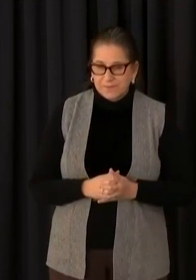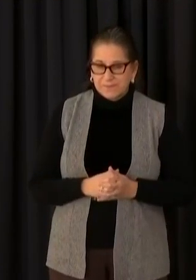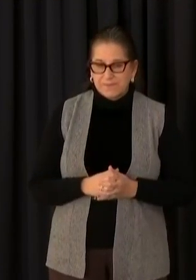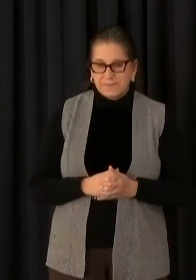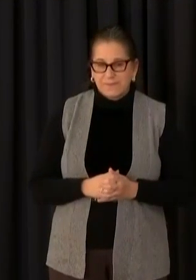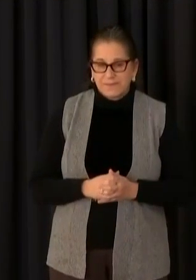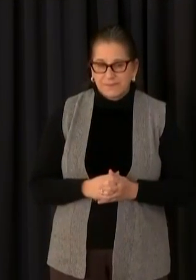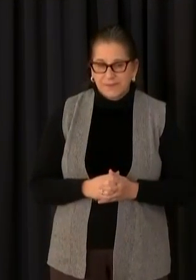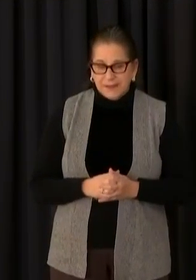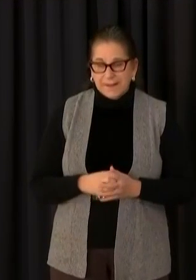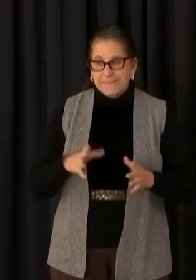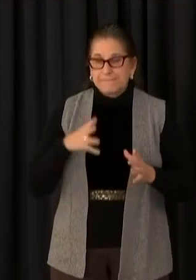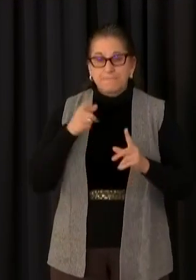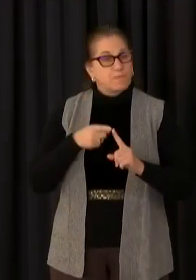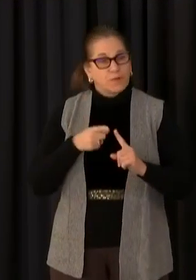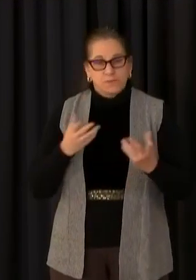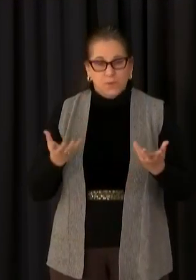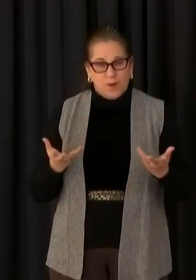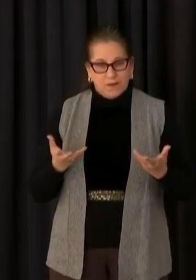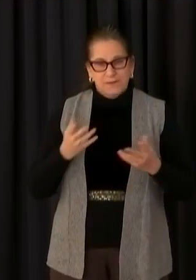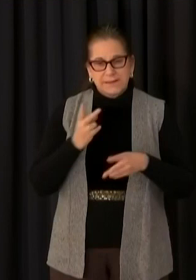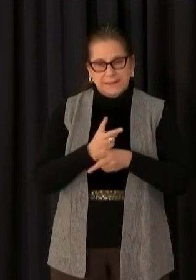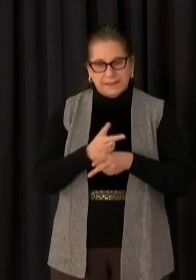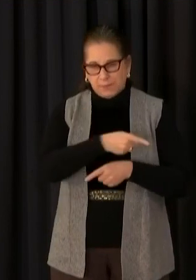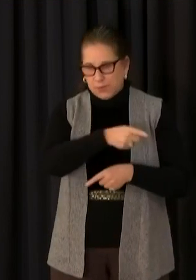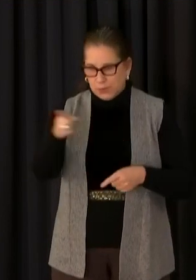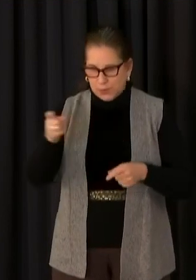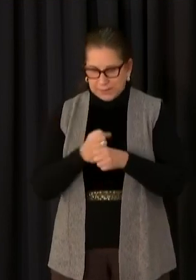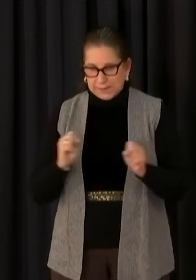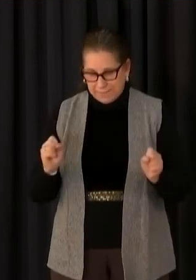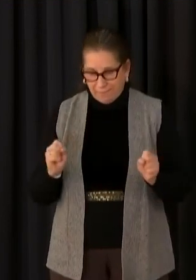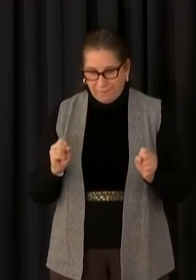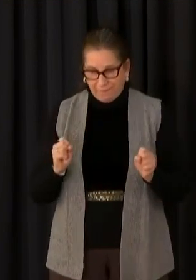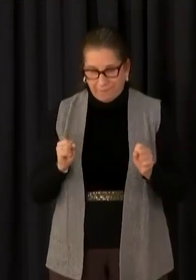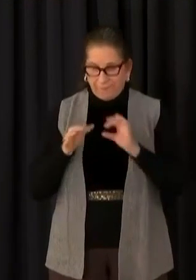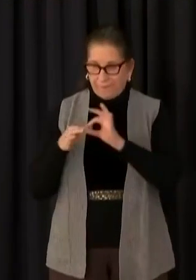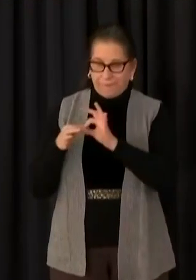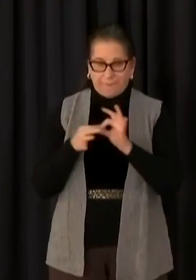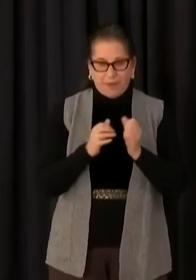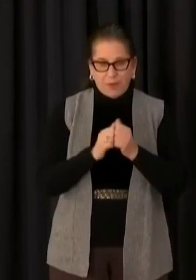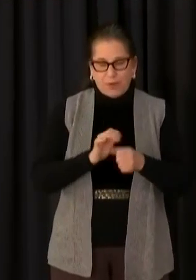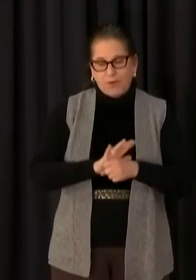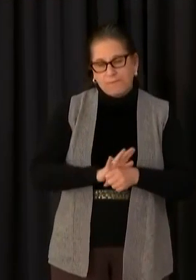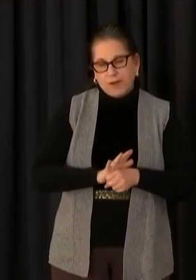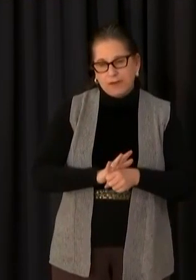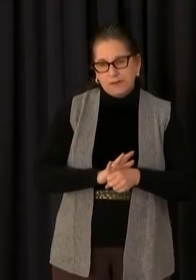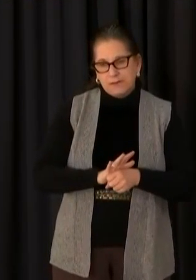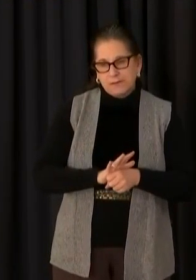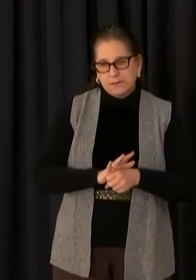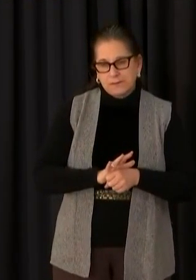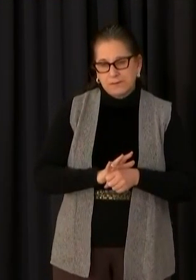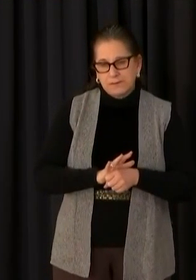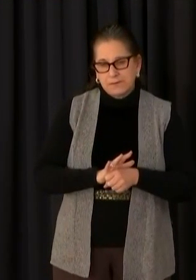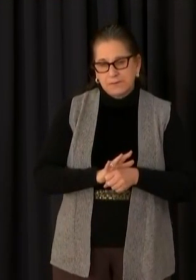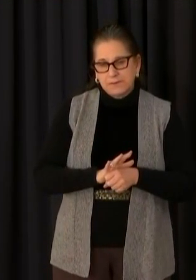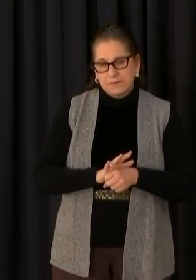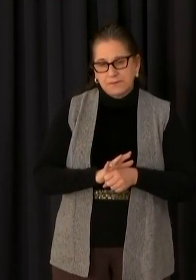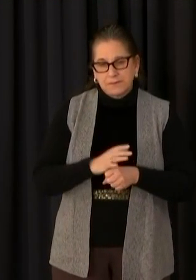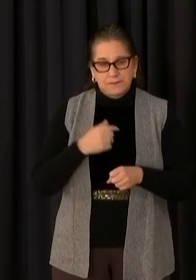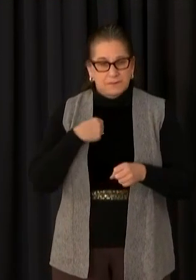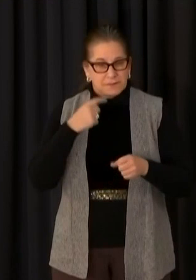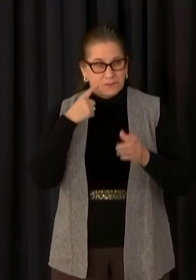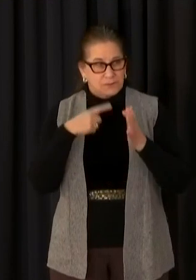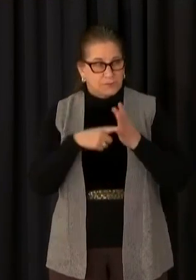people safe as it relates to COVID and public safety. We just showed an